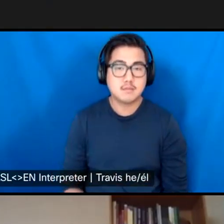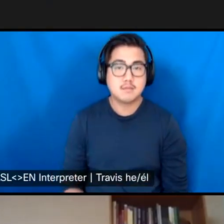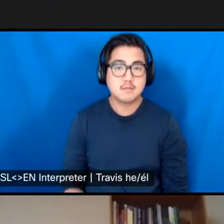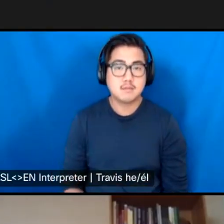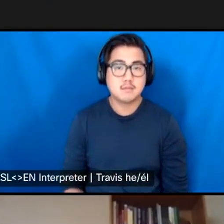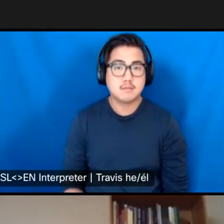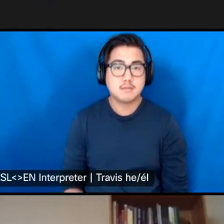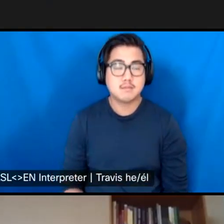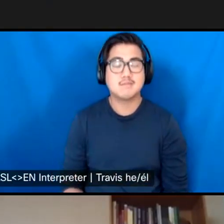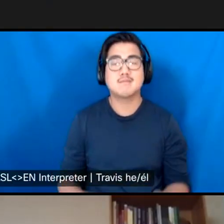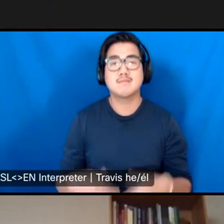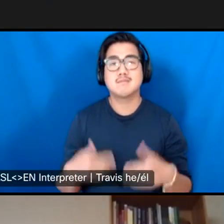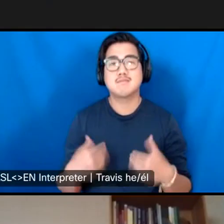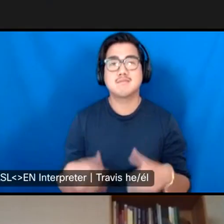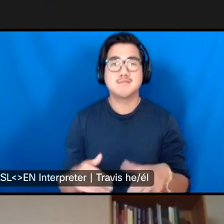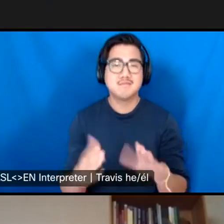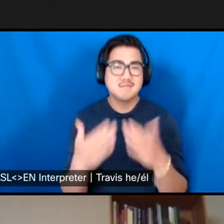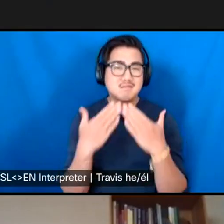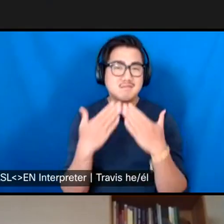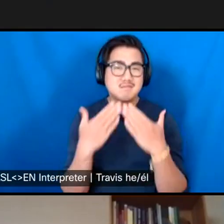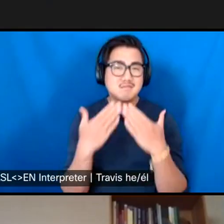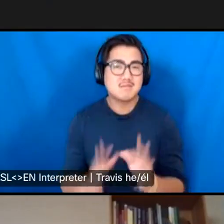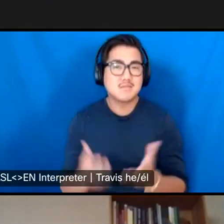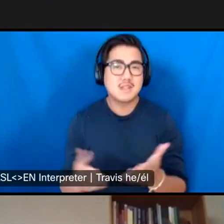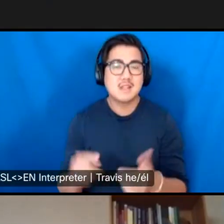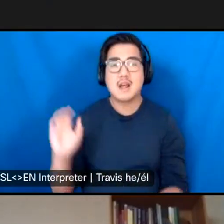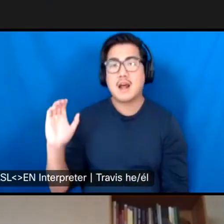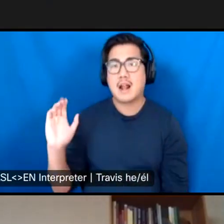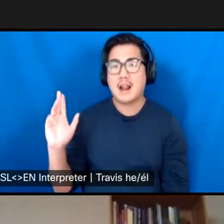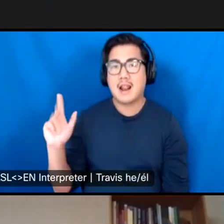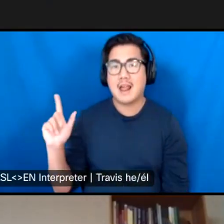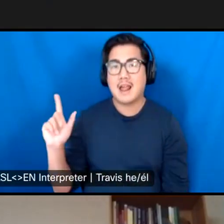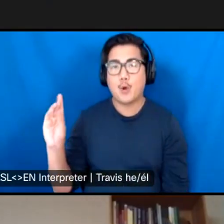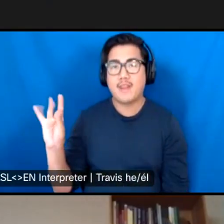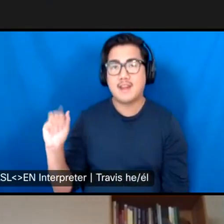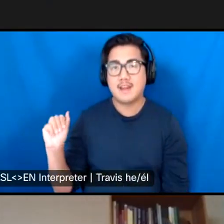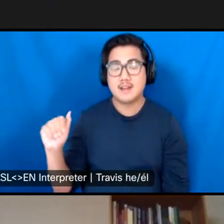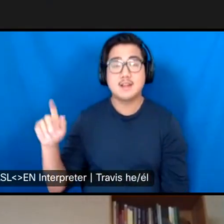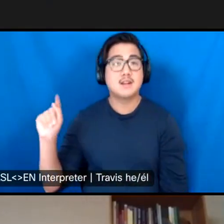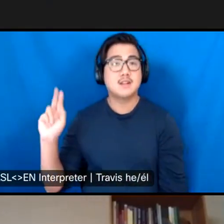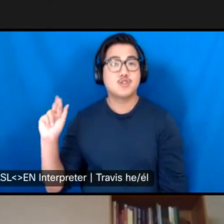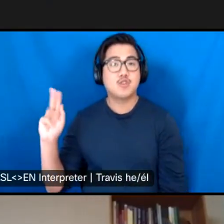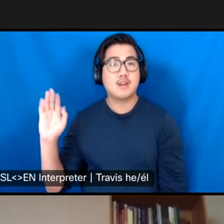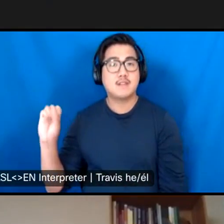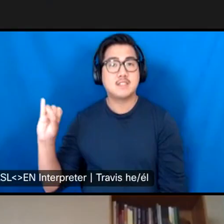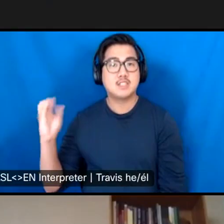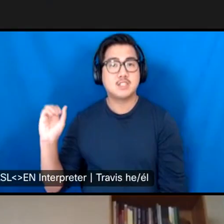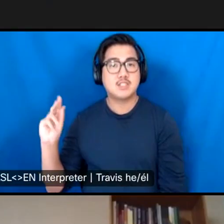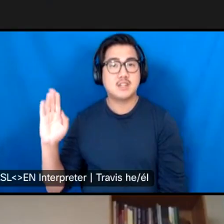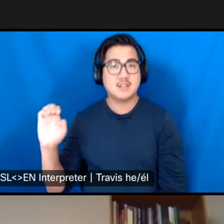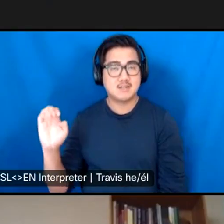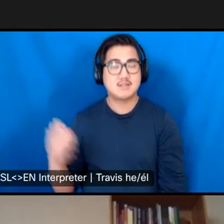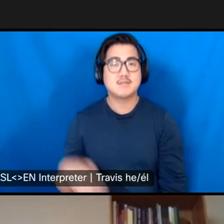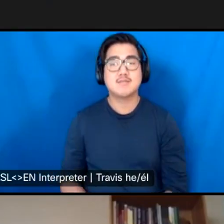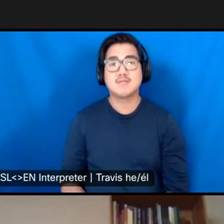With much gratitude to our interpreters today, Claudia, Travis, and Jackie. We're so grateful for you. We